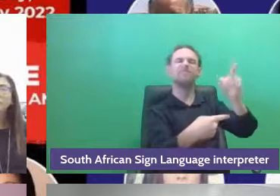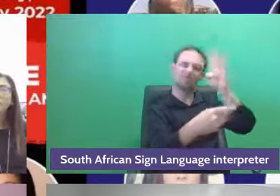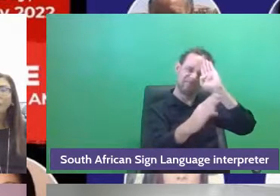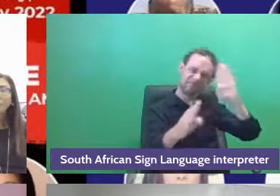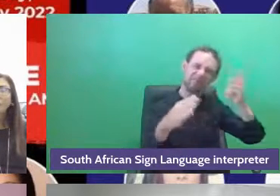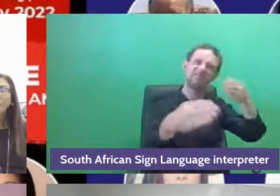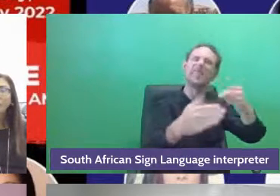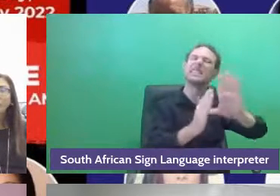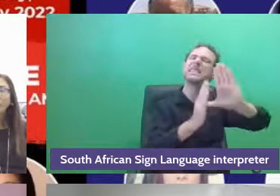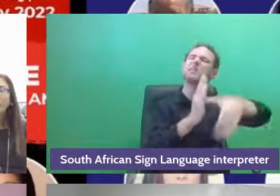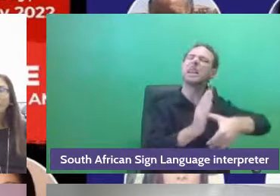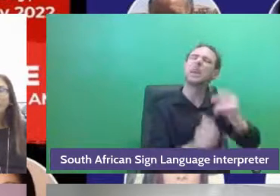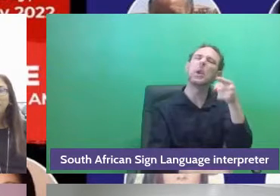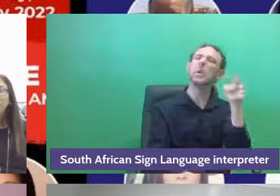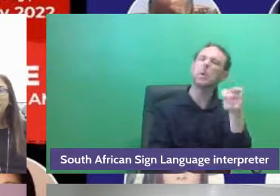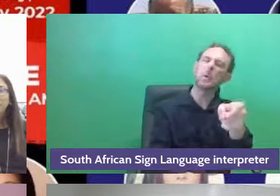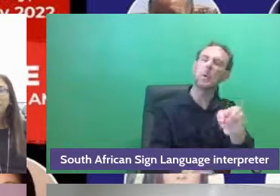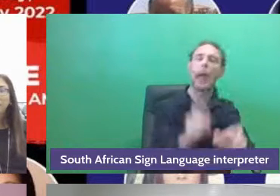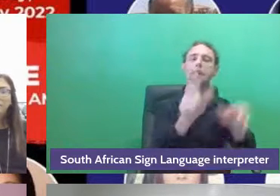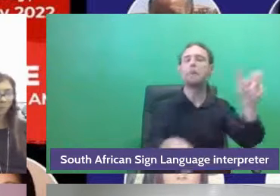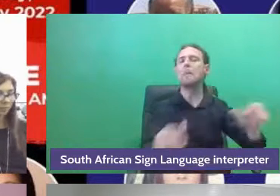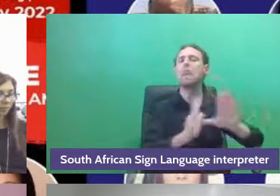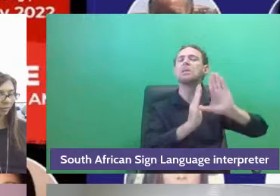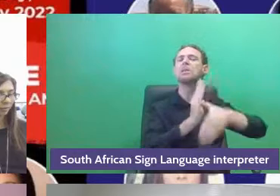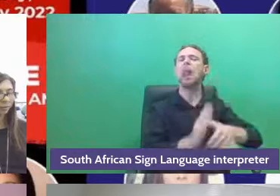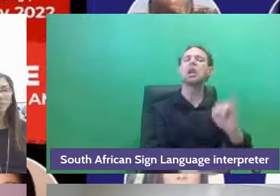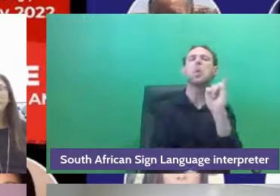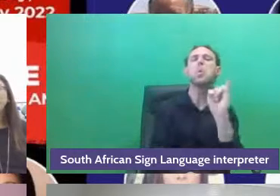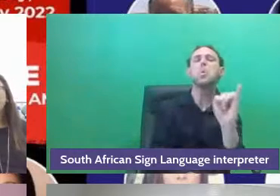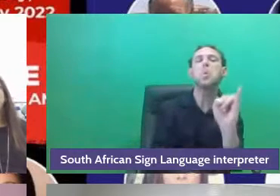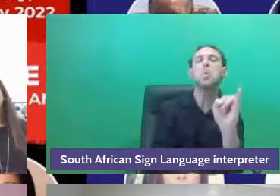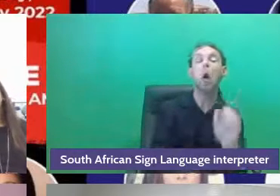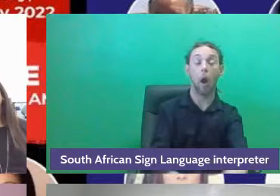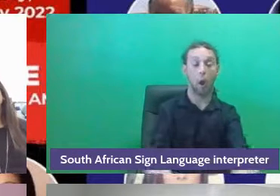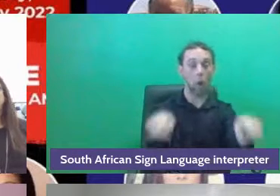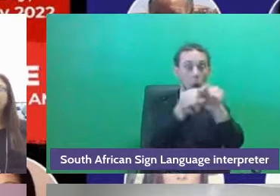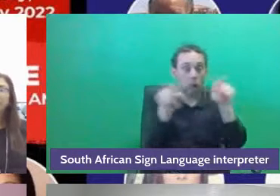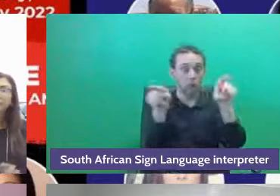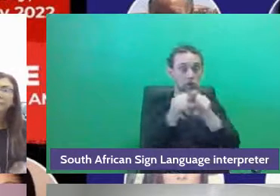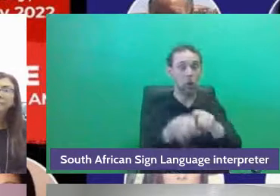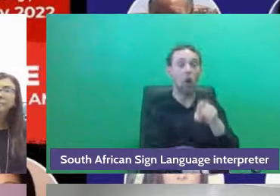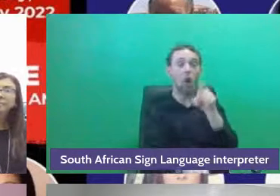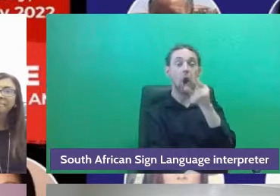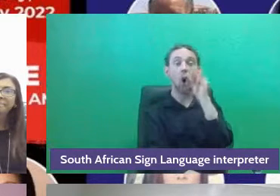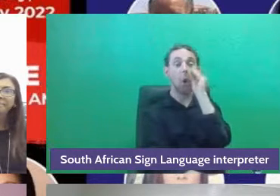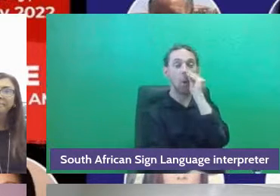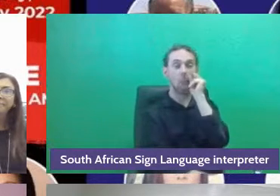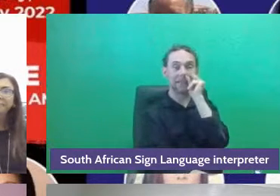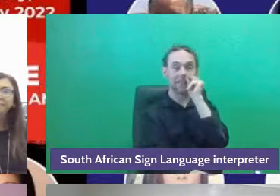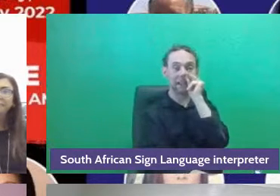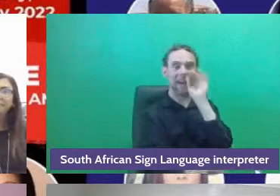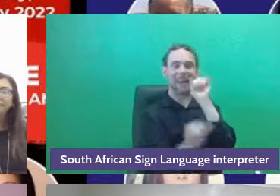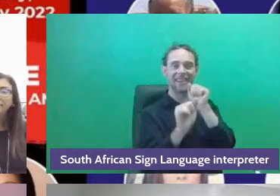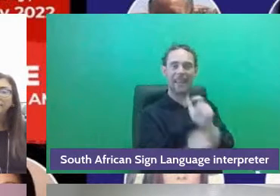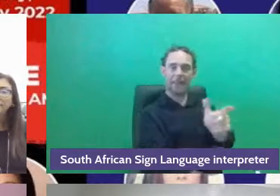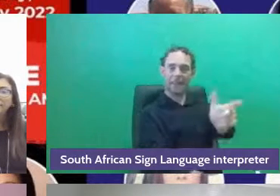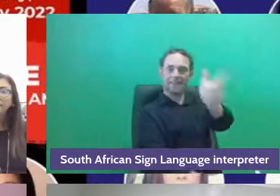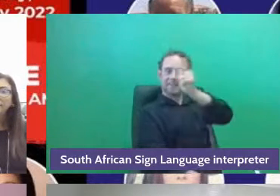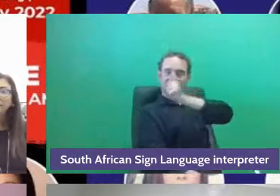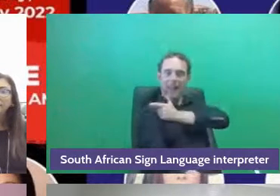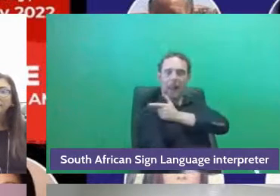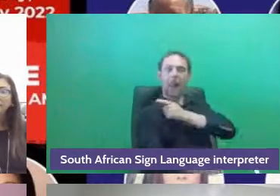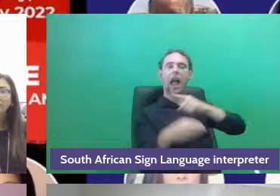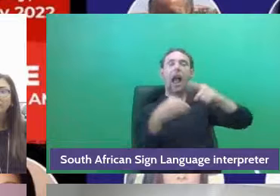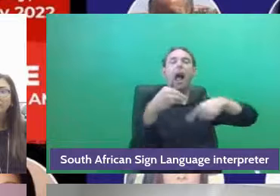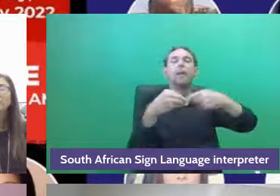with disabilities. And also touching on that, Upasna, could you kindly just also let us know about the work